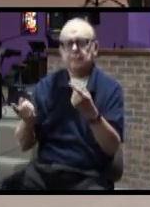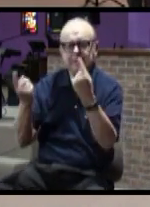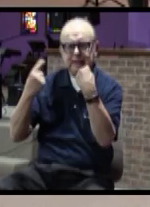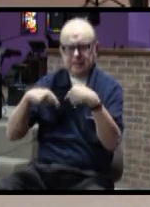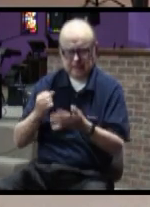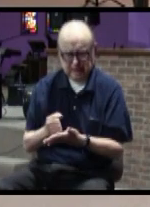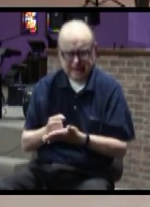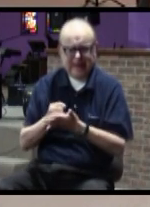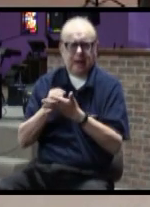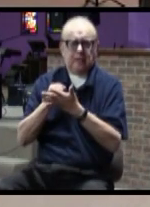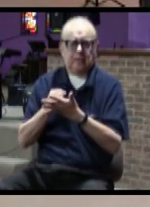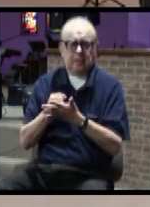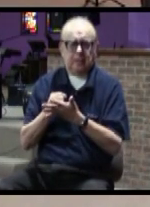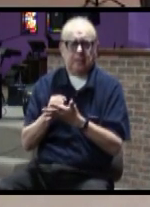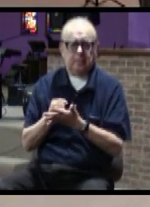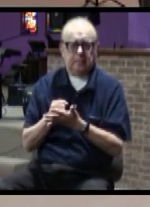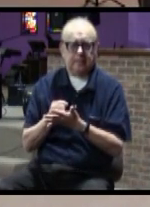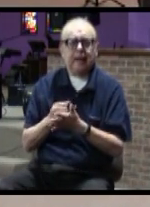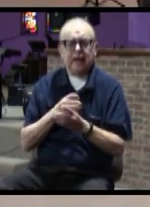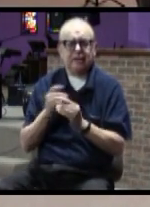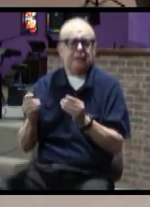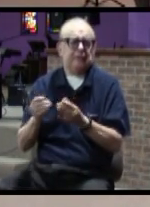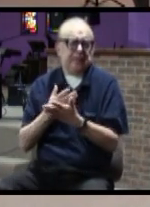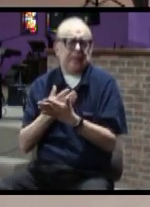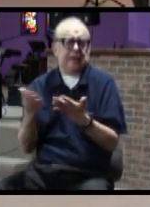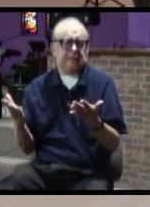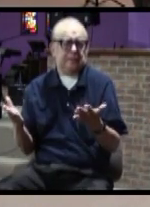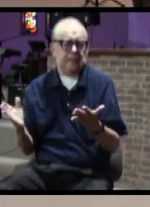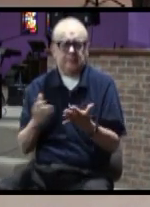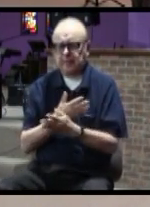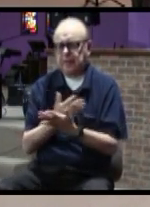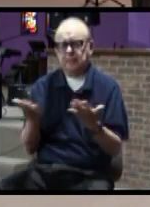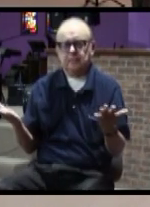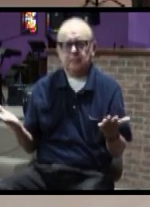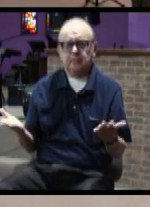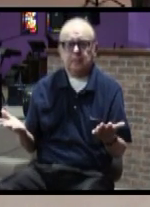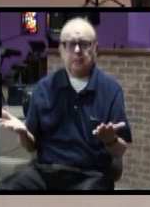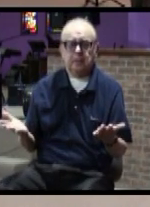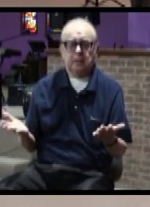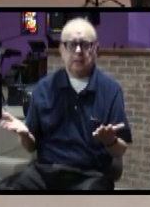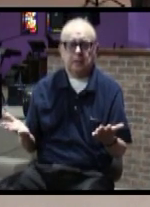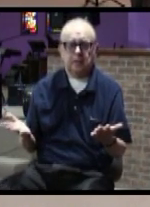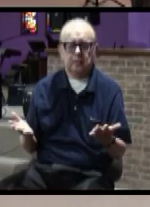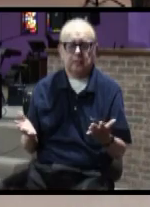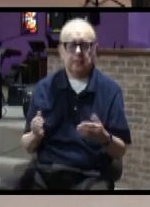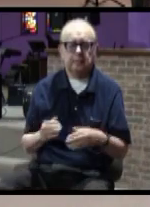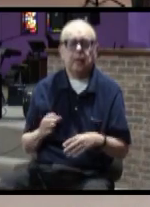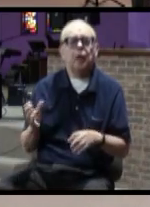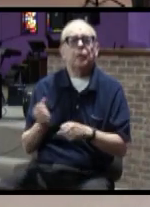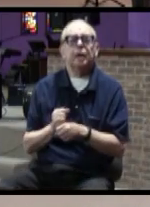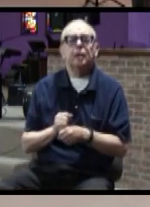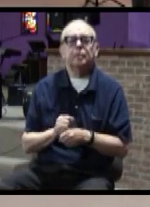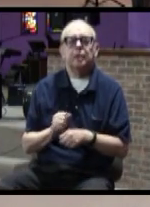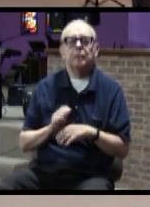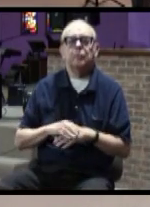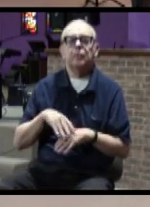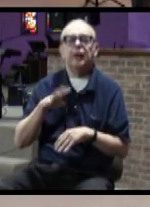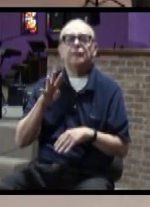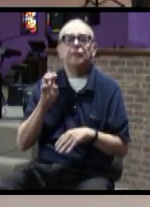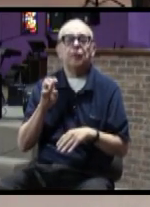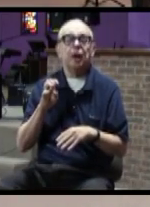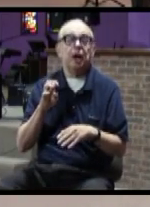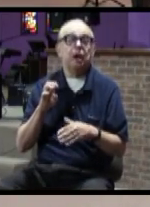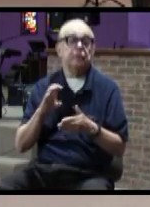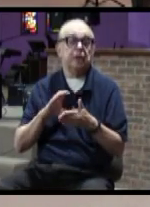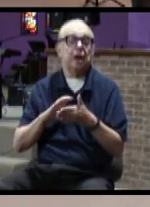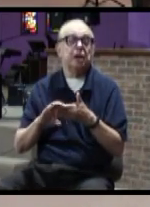all of you that came and helped, delivered the goods and everything. So we raised a little over $400 for